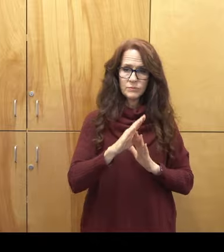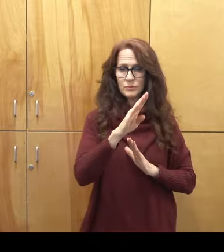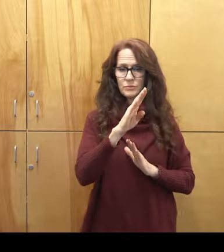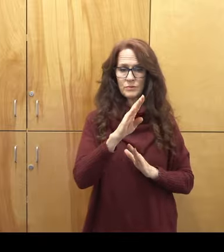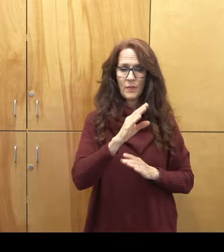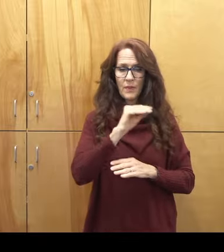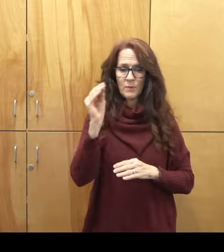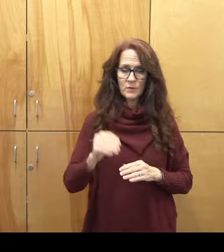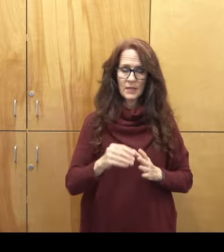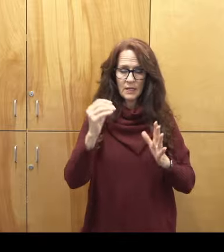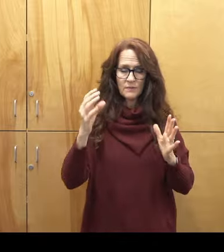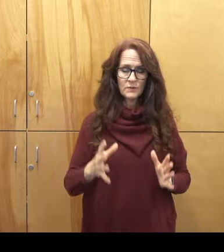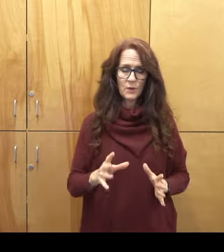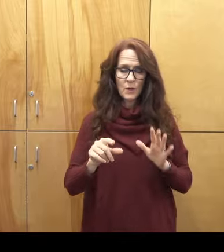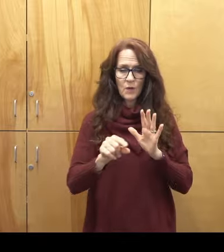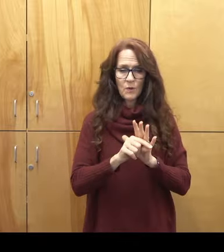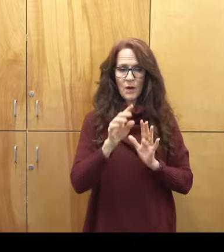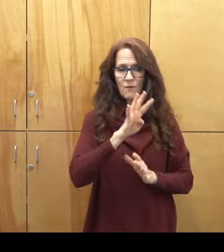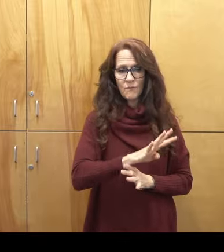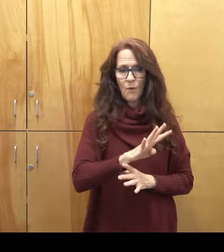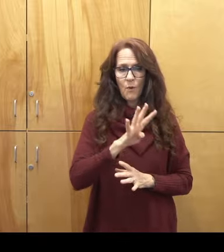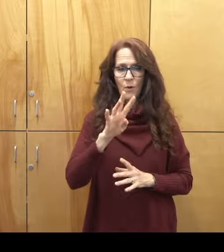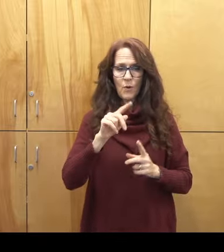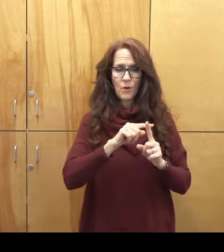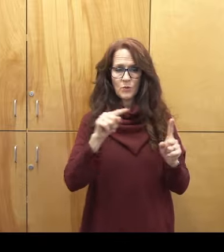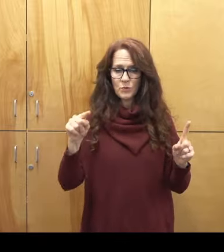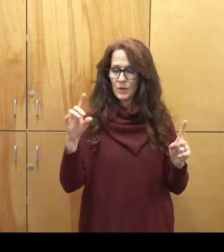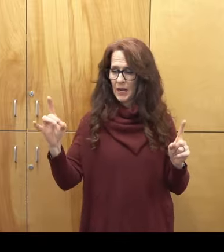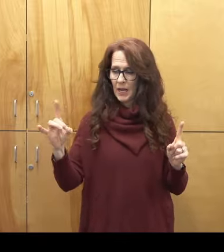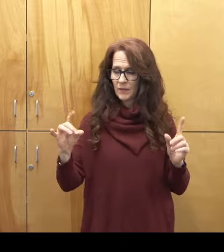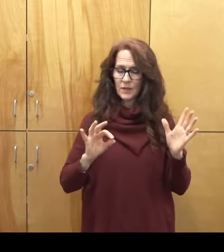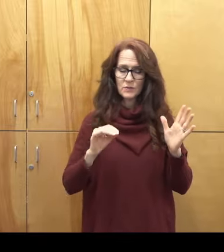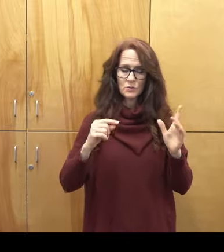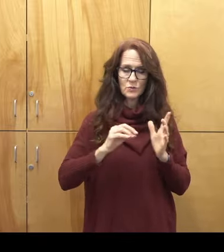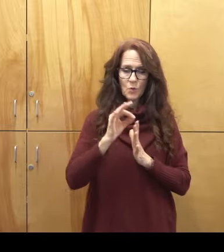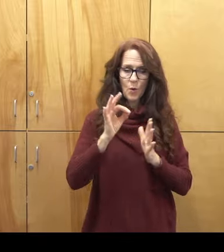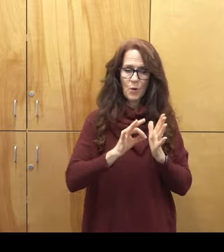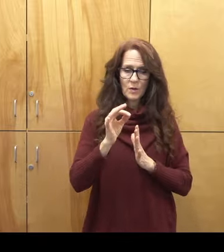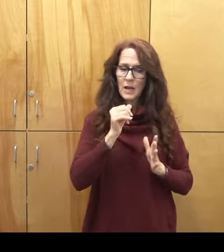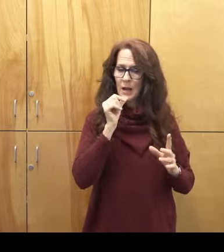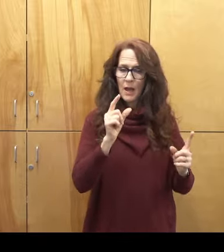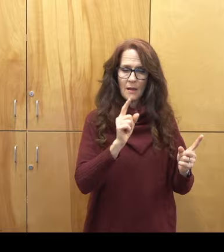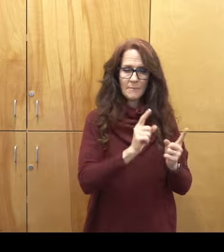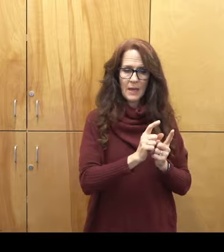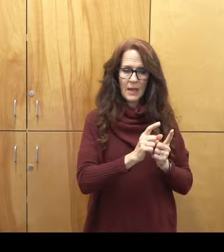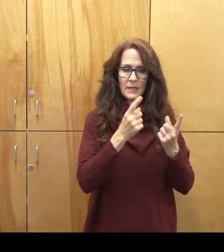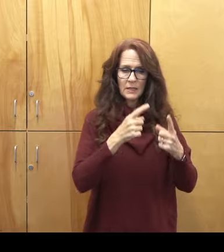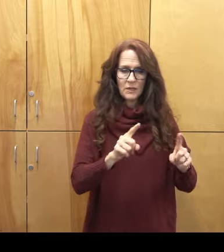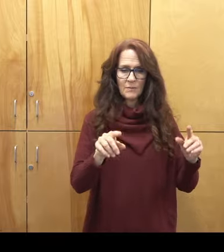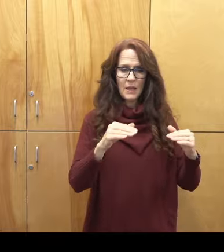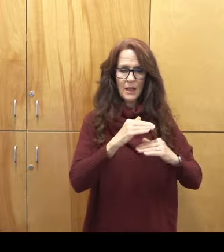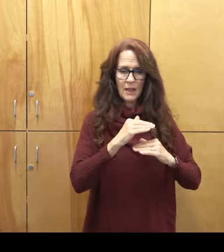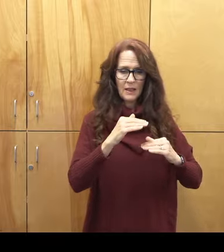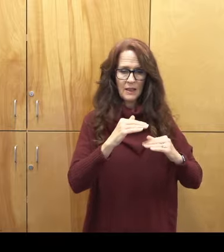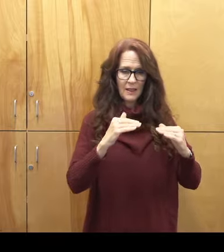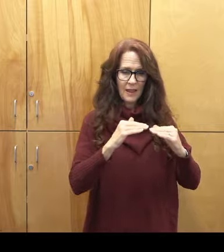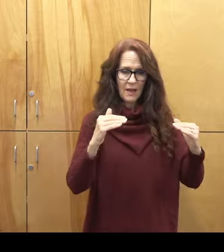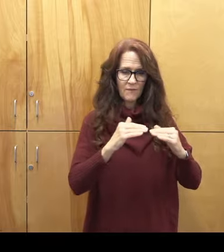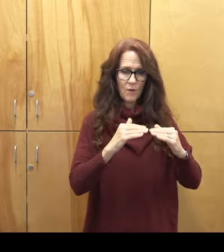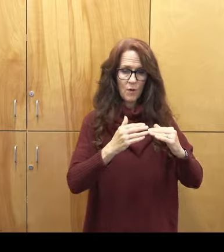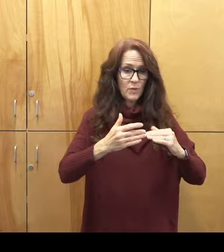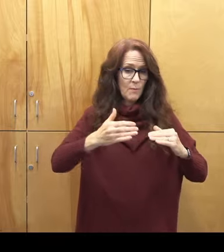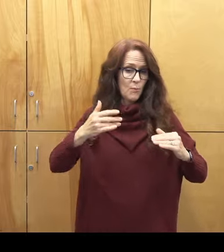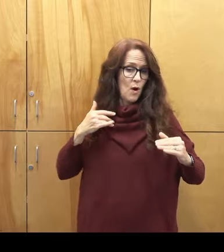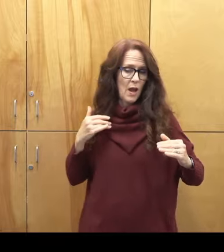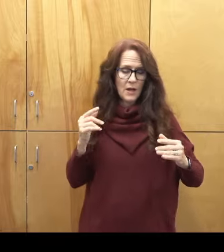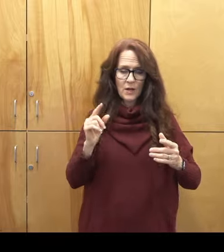the percentage of students in grade 4 through 8 scoring at the not met achievement level in the prior year who meet